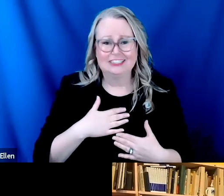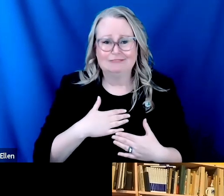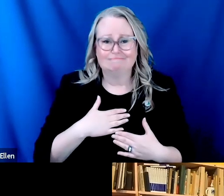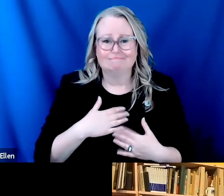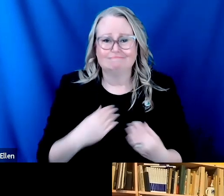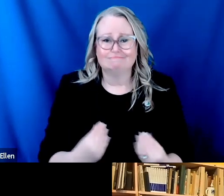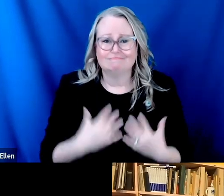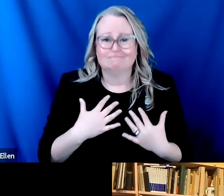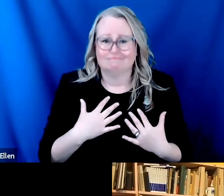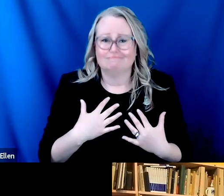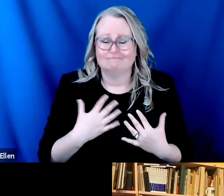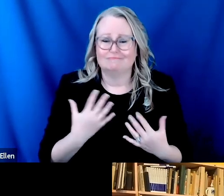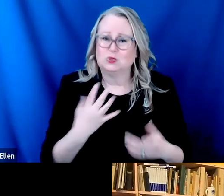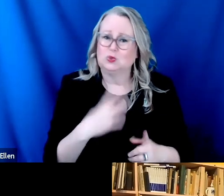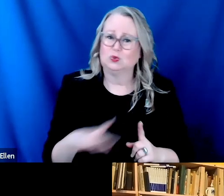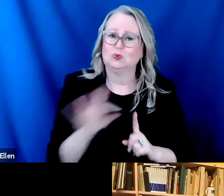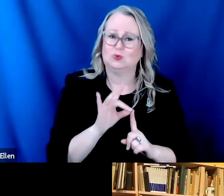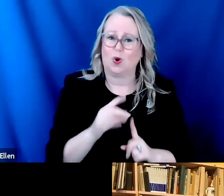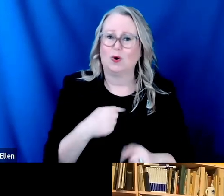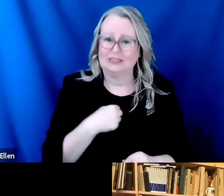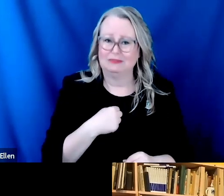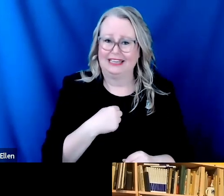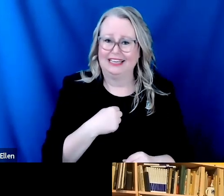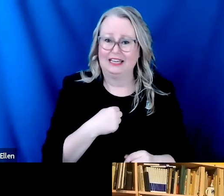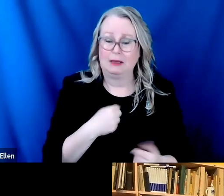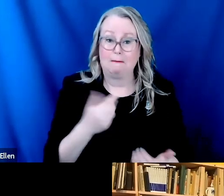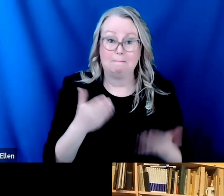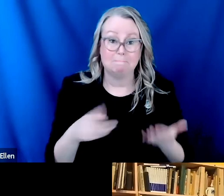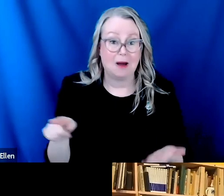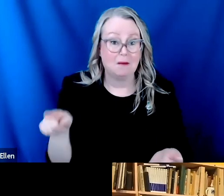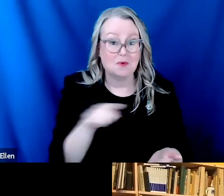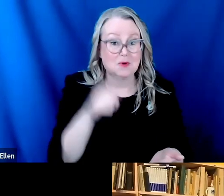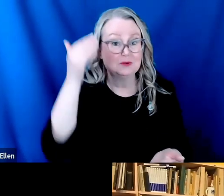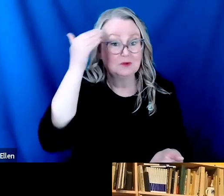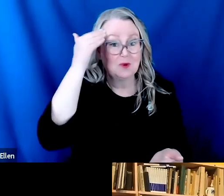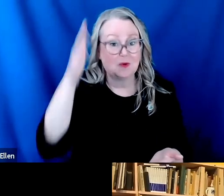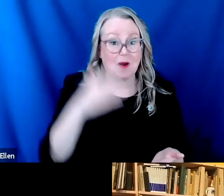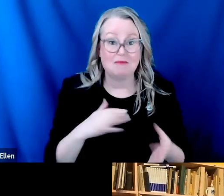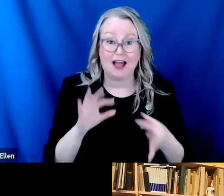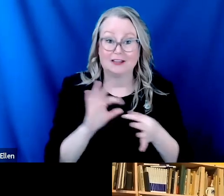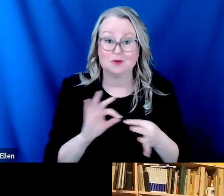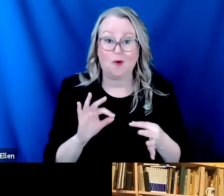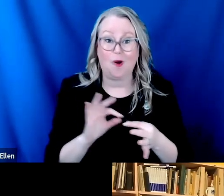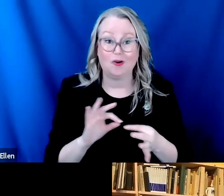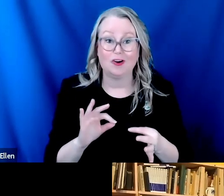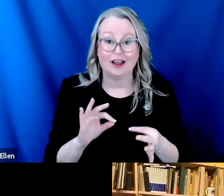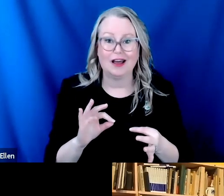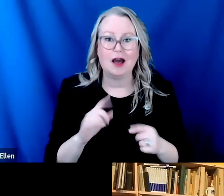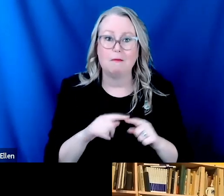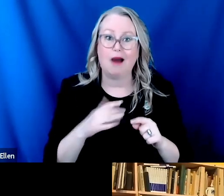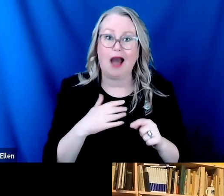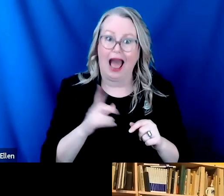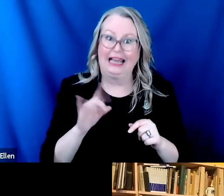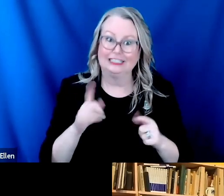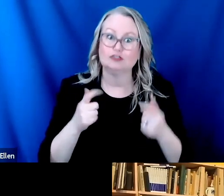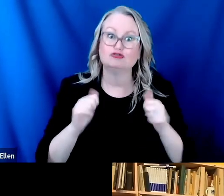me such. Some of you may not know it, but I tried to get this position, the real